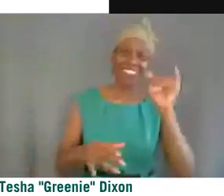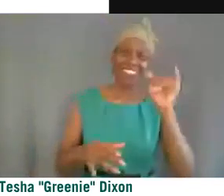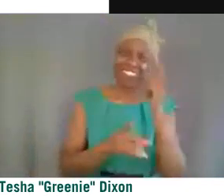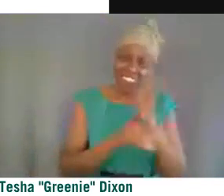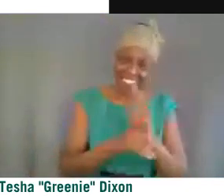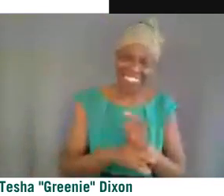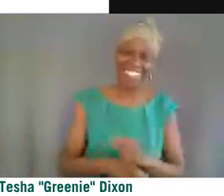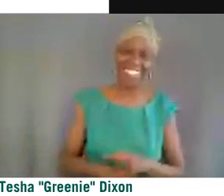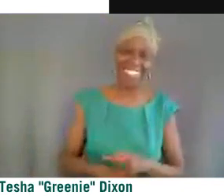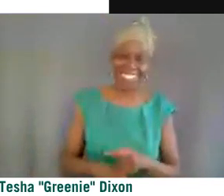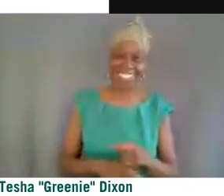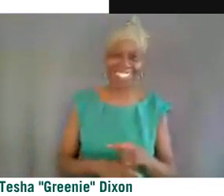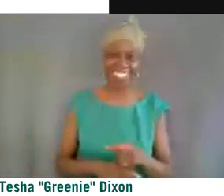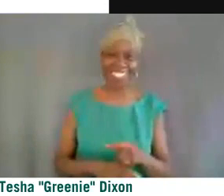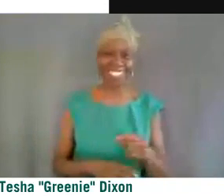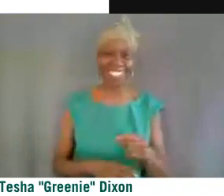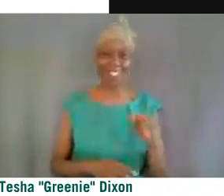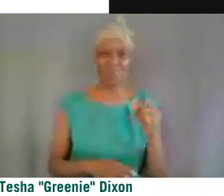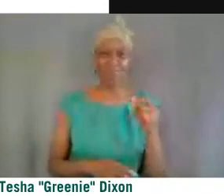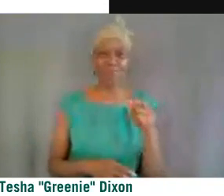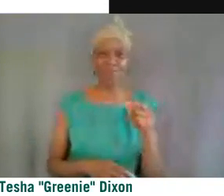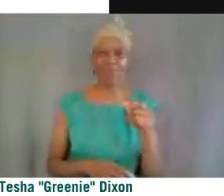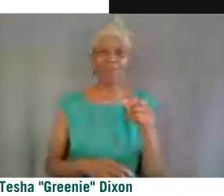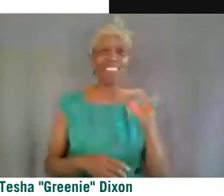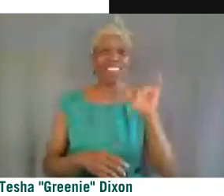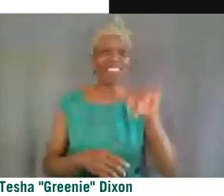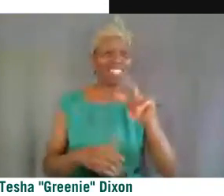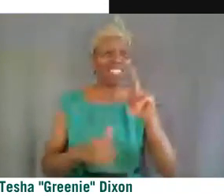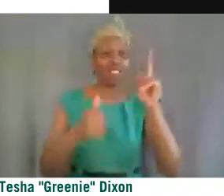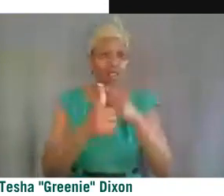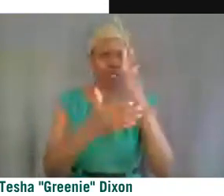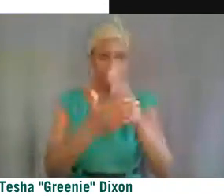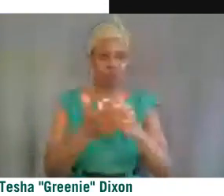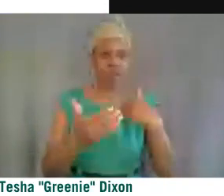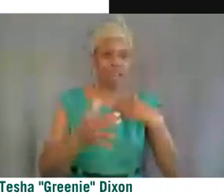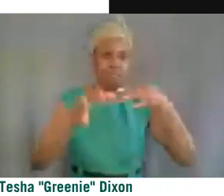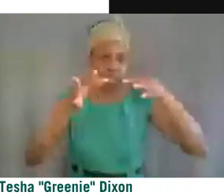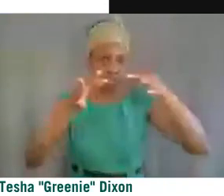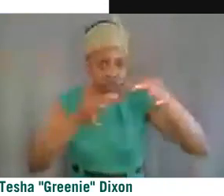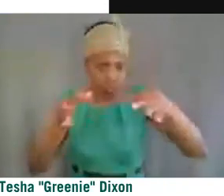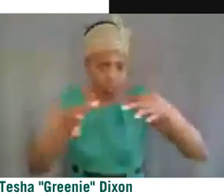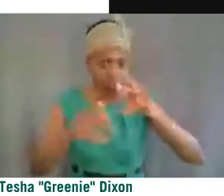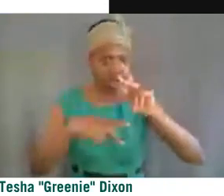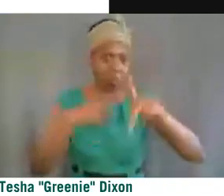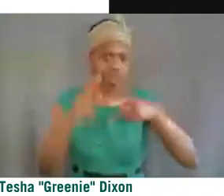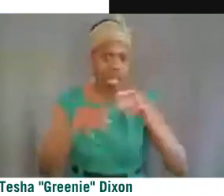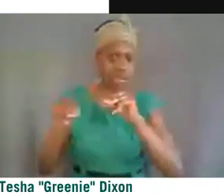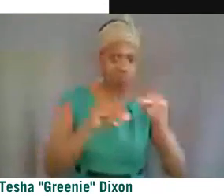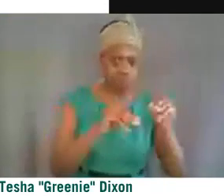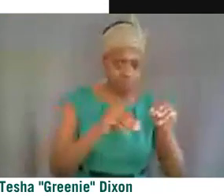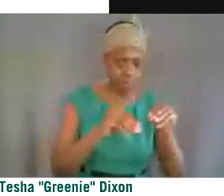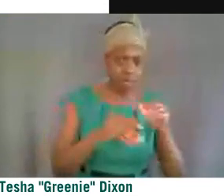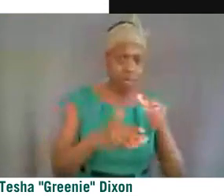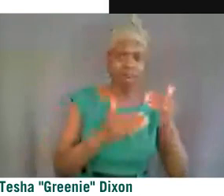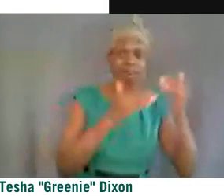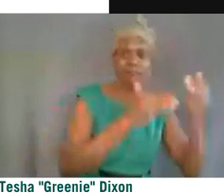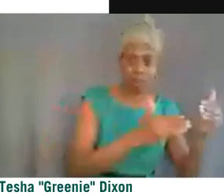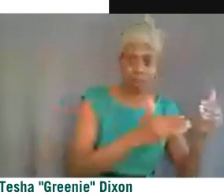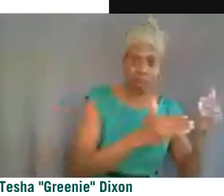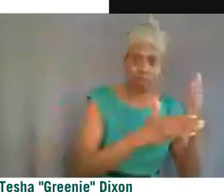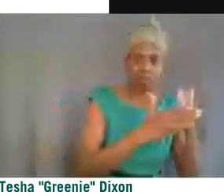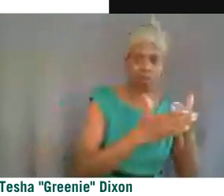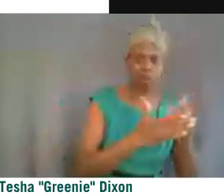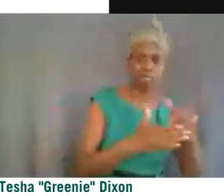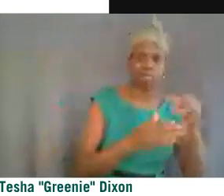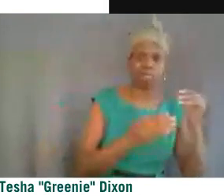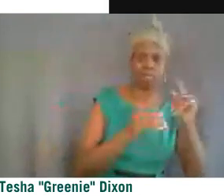I think. So that's the first part, where you have a description of the type of movement. The next part, and this one's